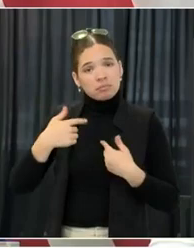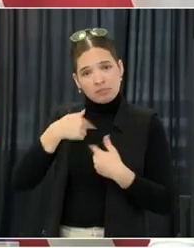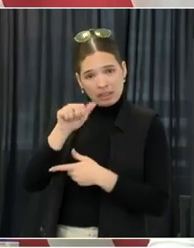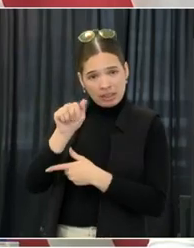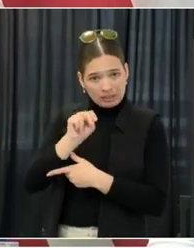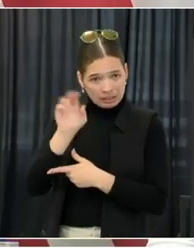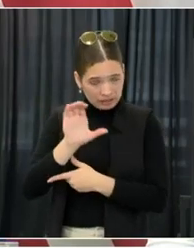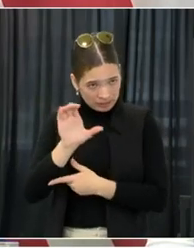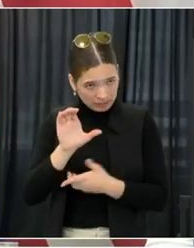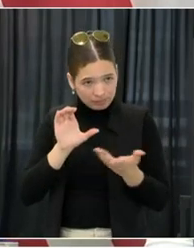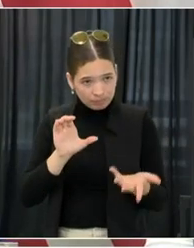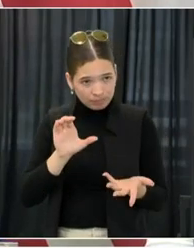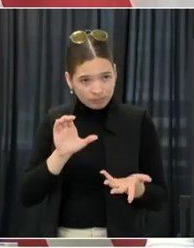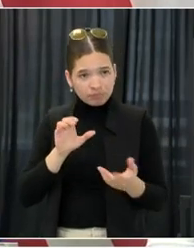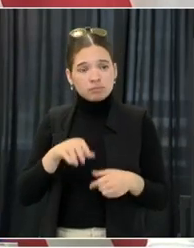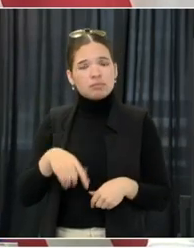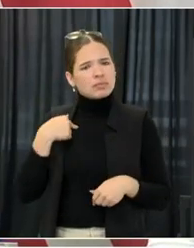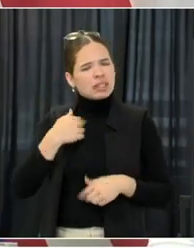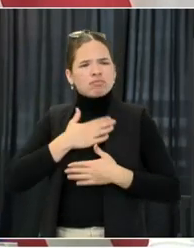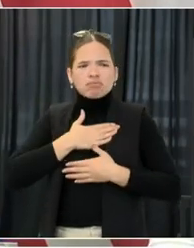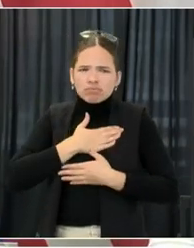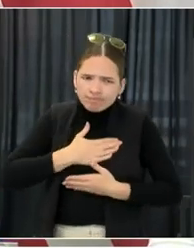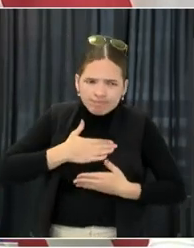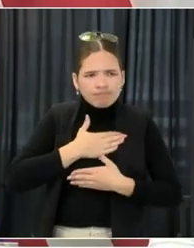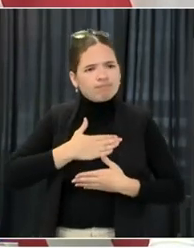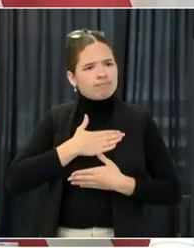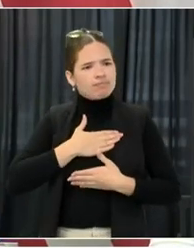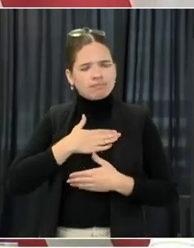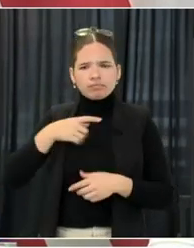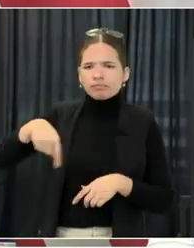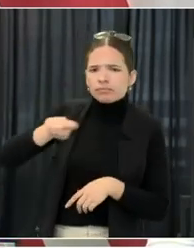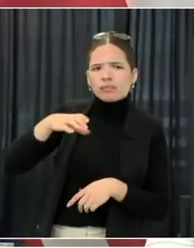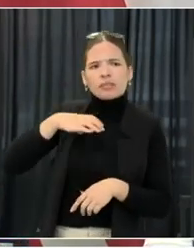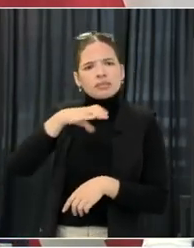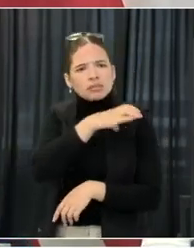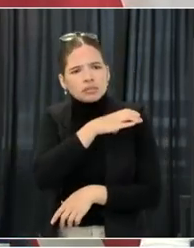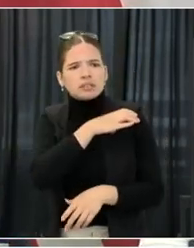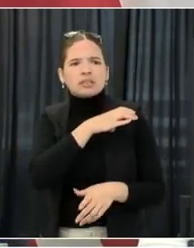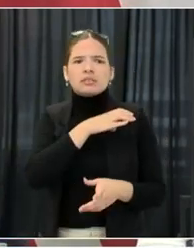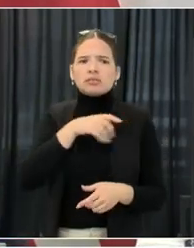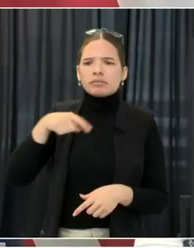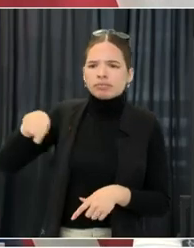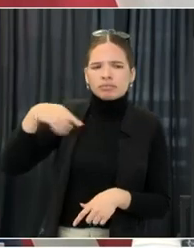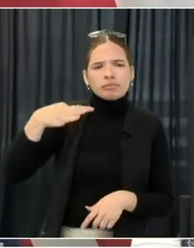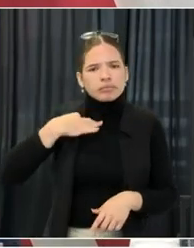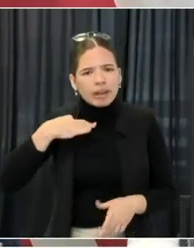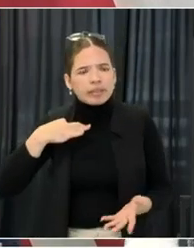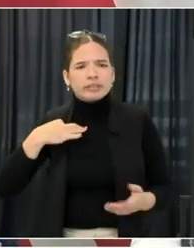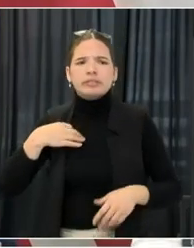when our commissioners who are volunteers take time out of their lives to get